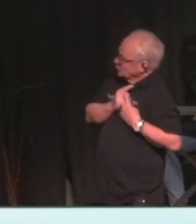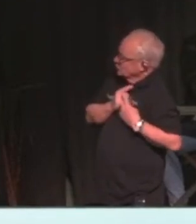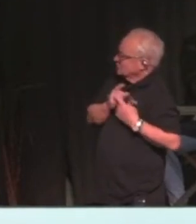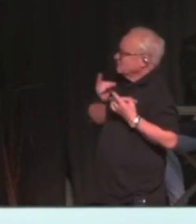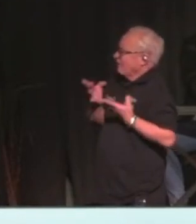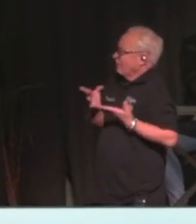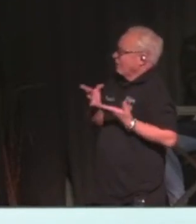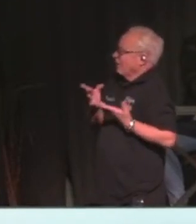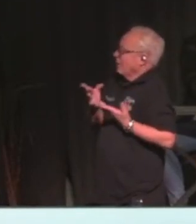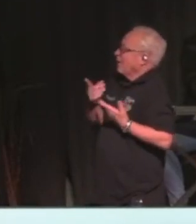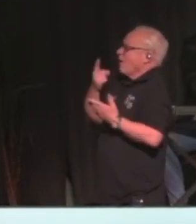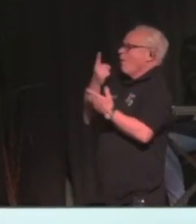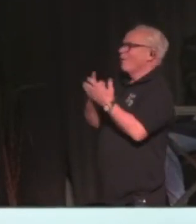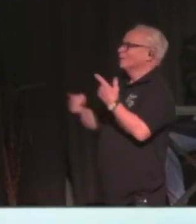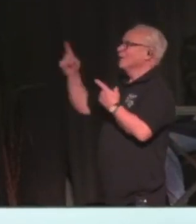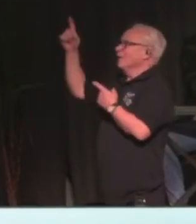than you.